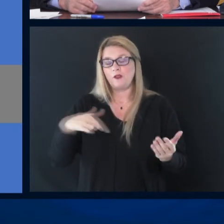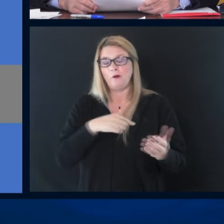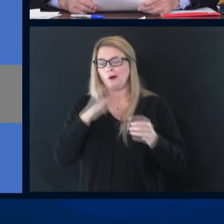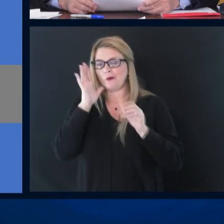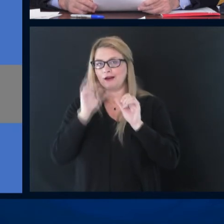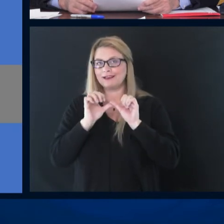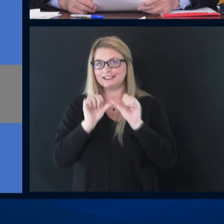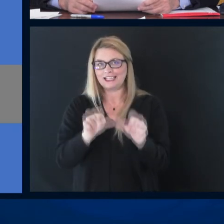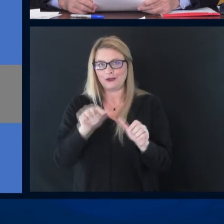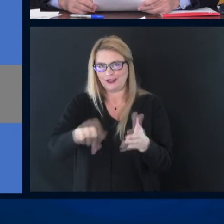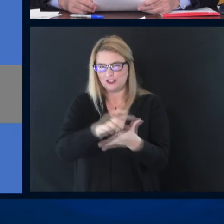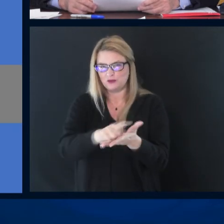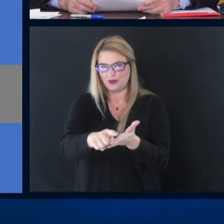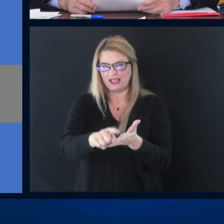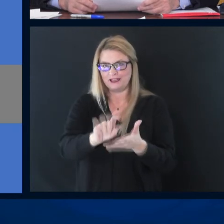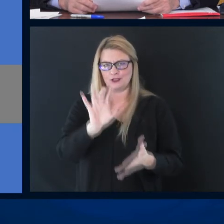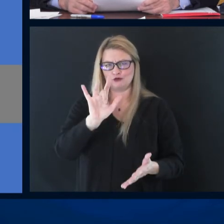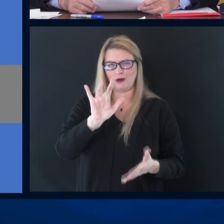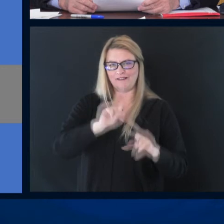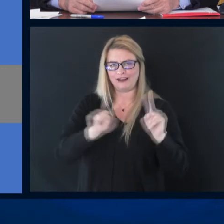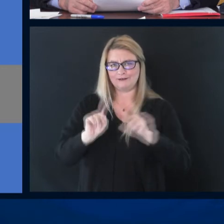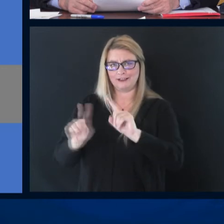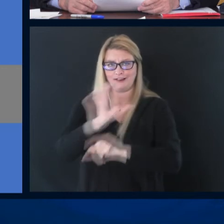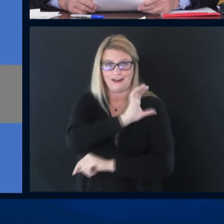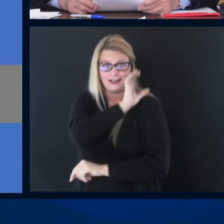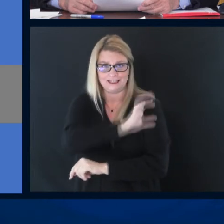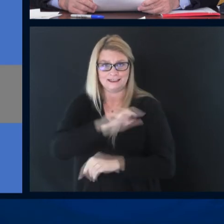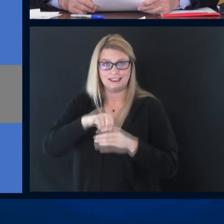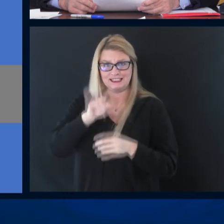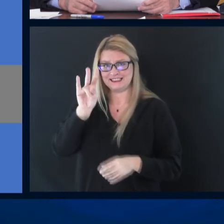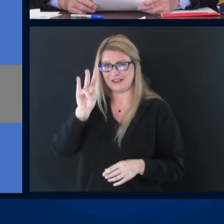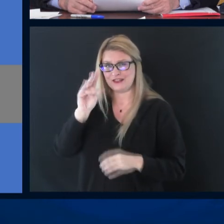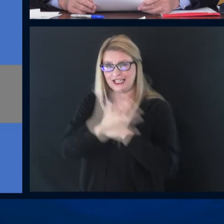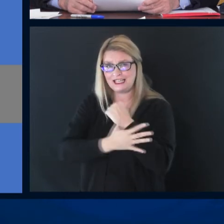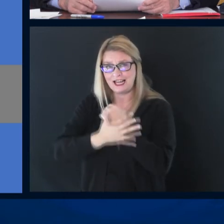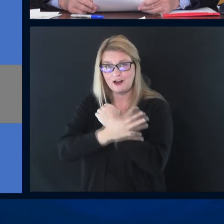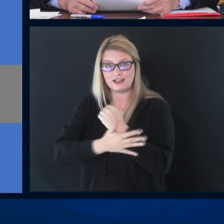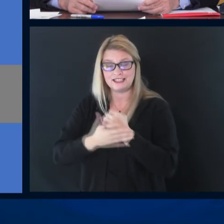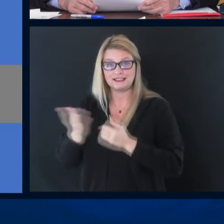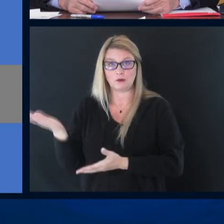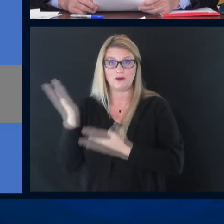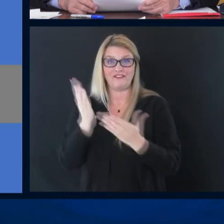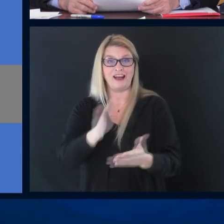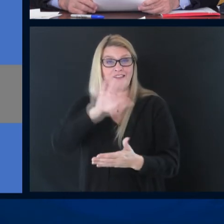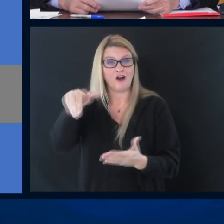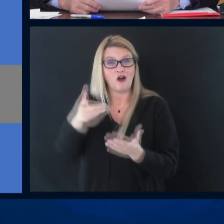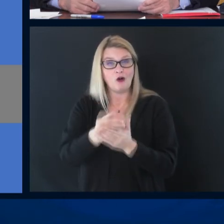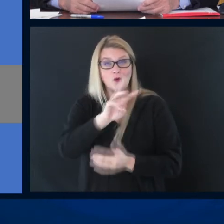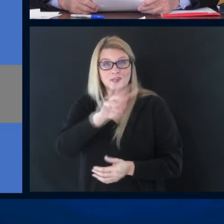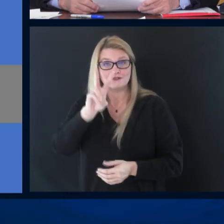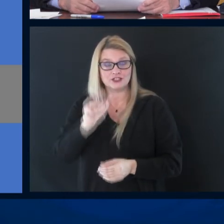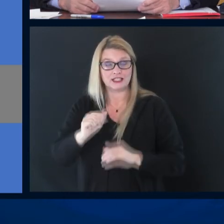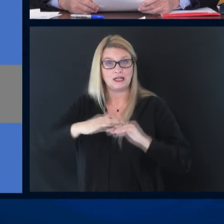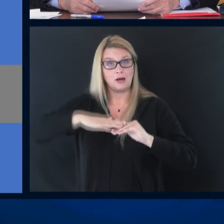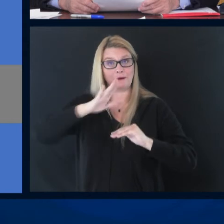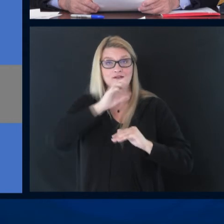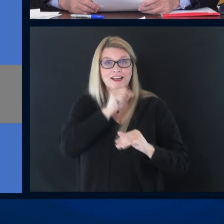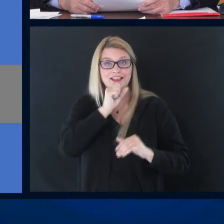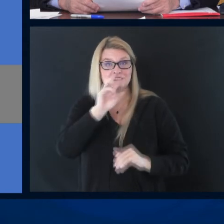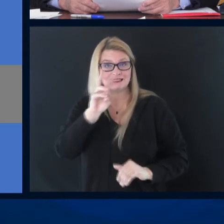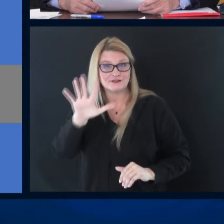this week's 25 clinics in 17 counties to serve all West Virginians who are 65 and